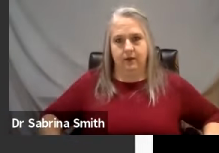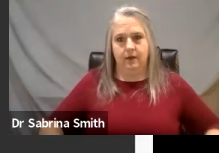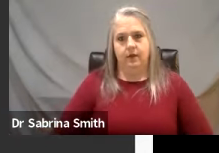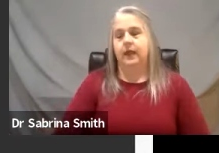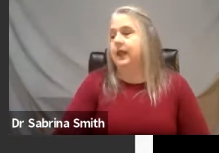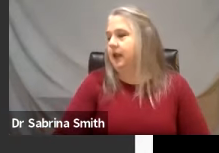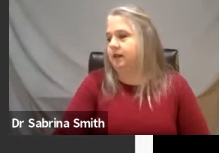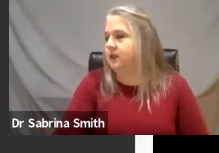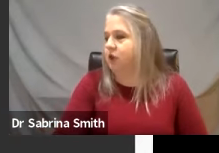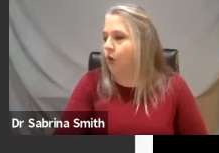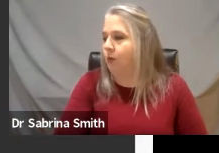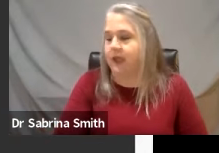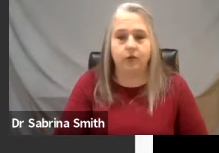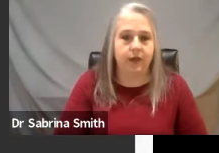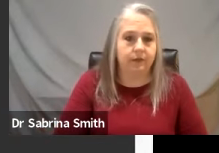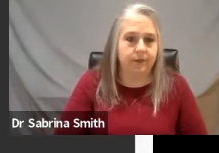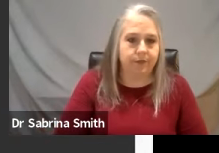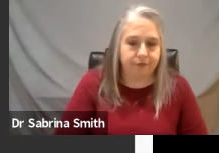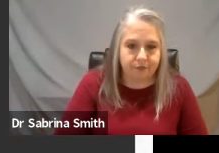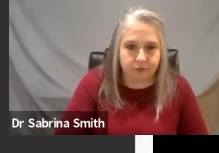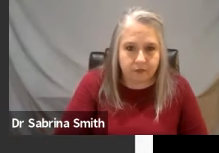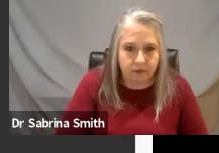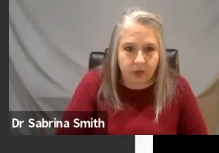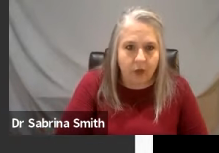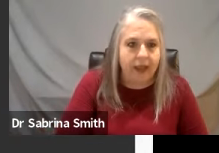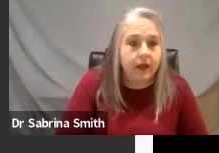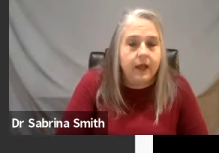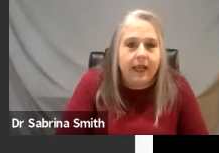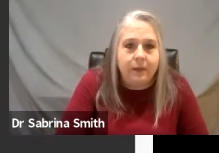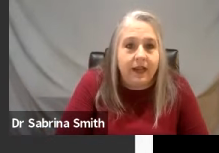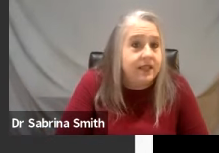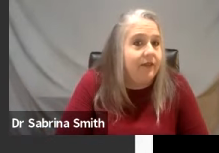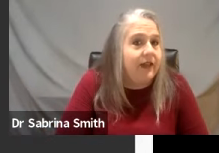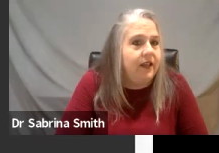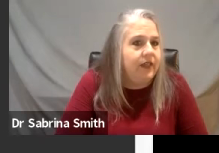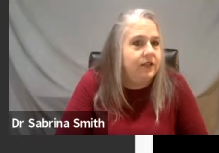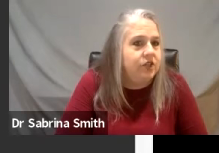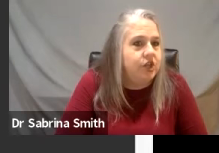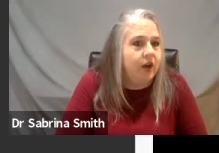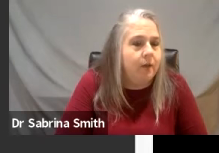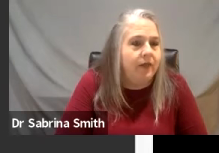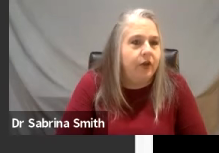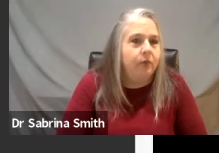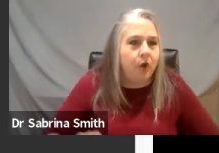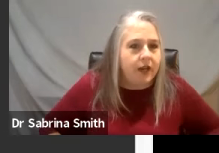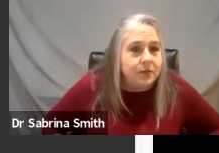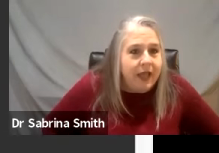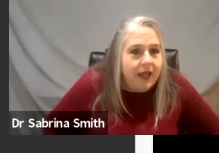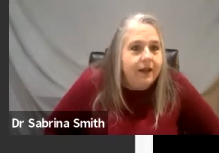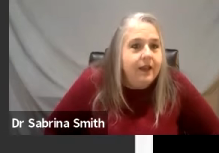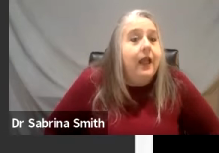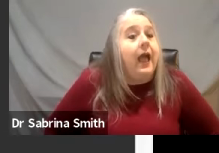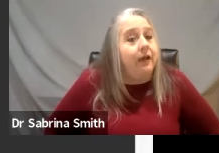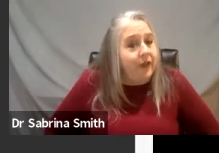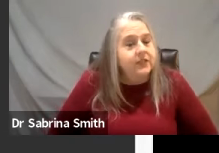practice. Again, it's the whole piano thing. Okay, anybody else have anything else to share about their products? We